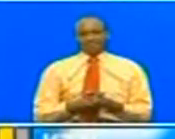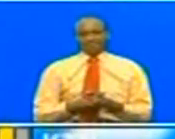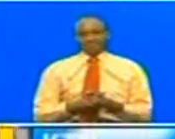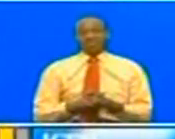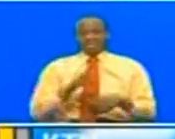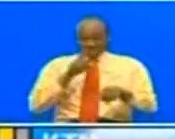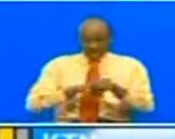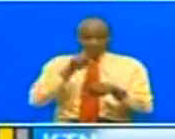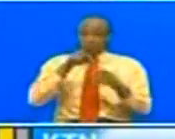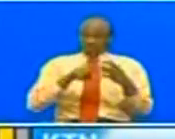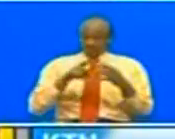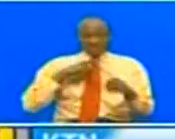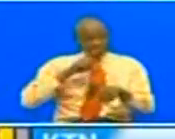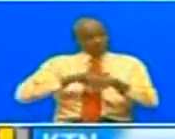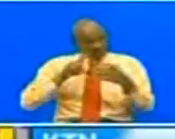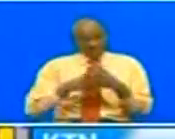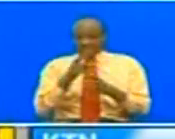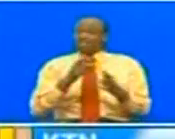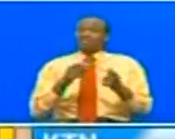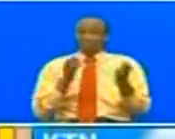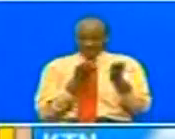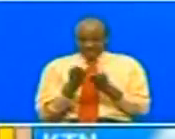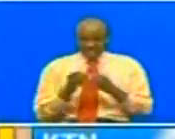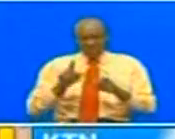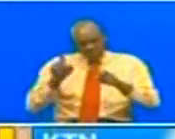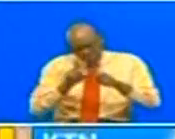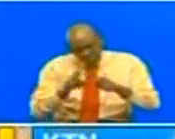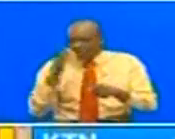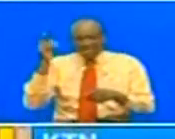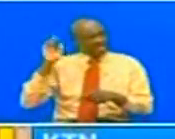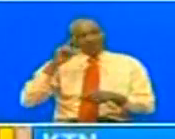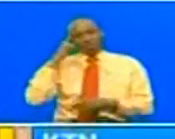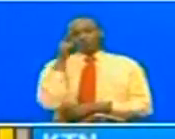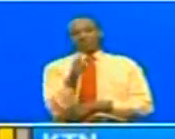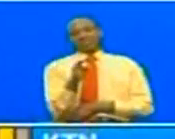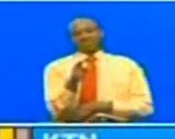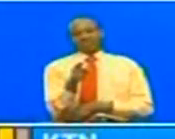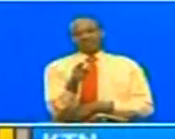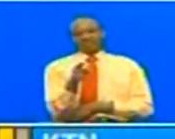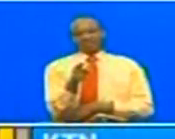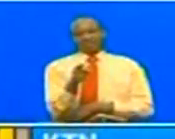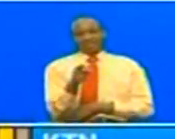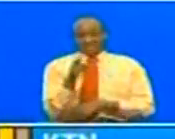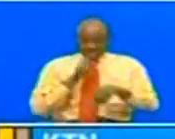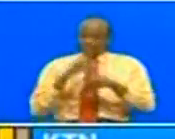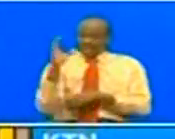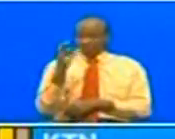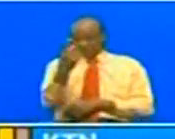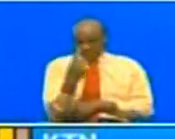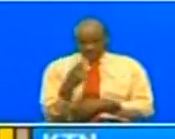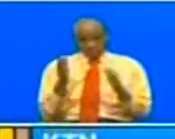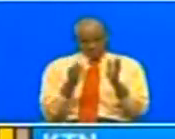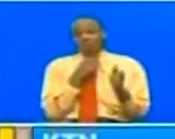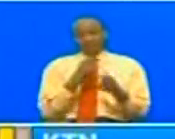When we started this business, fabrication was never part of our costs because fabrication is the need of the customer. If a customer comes with the need